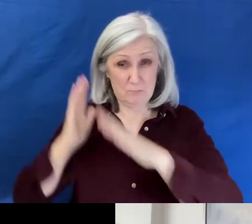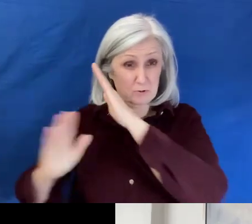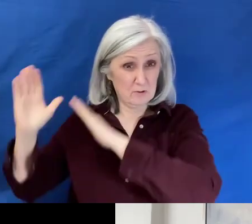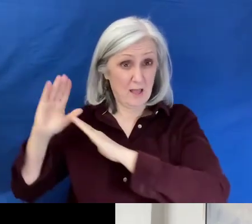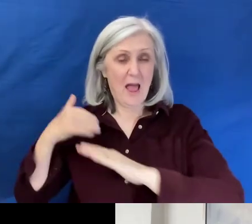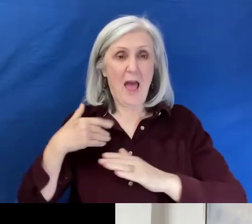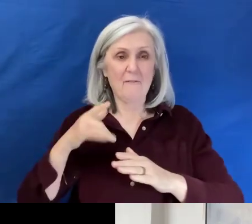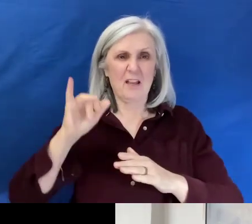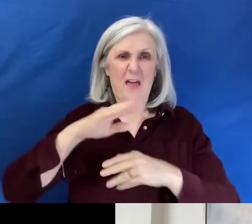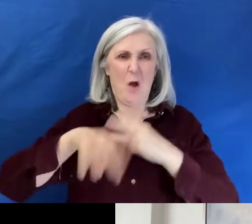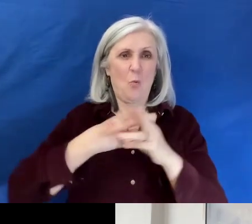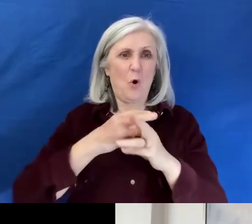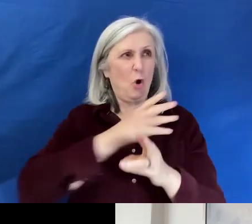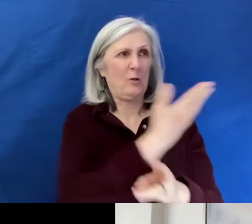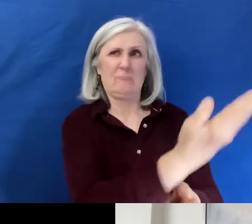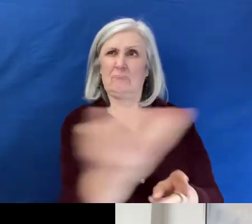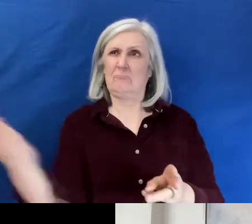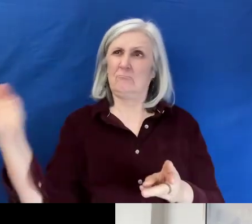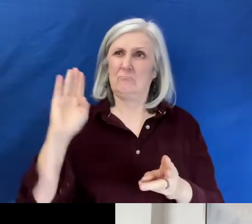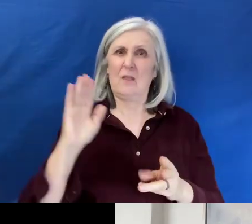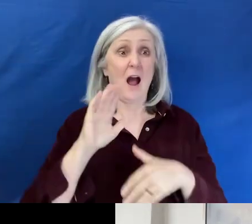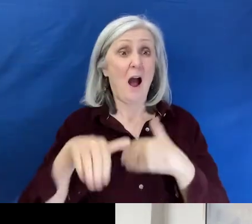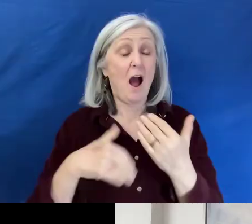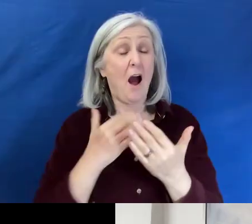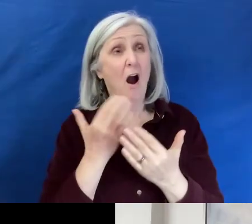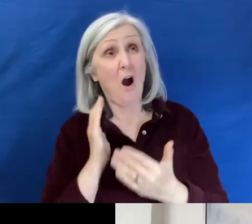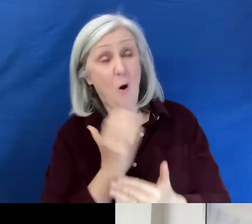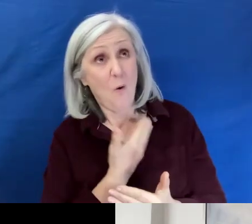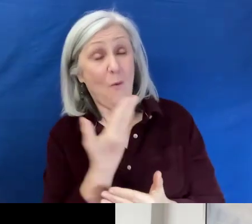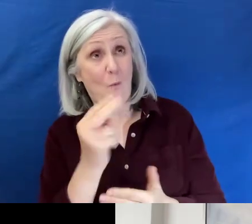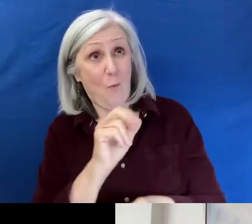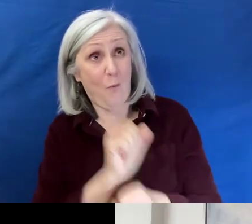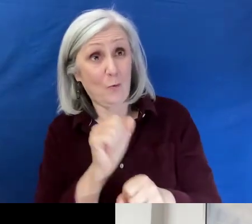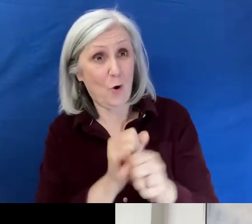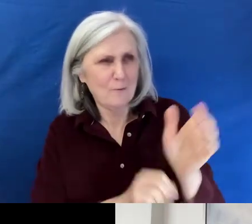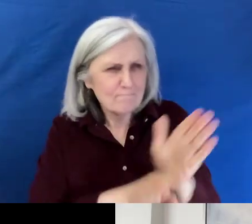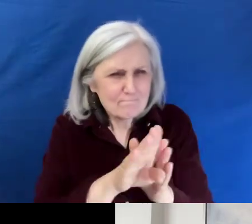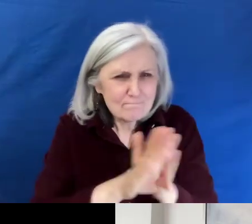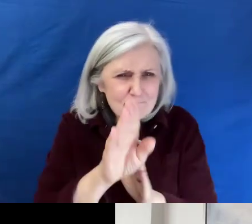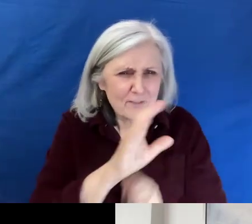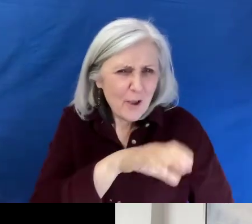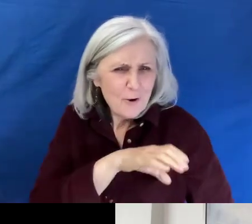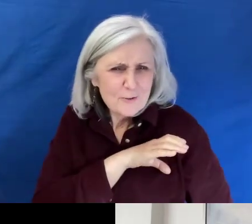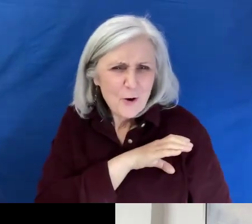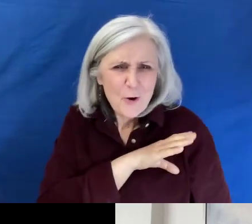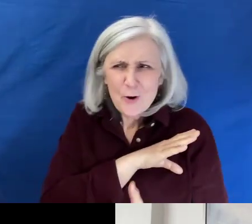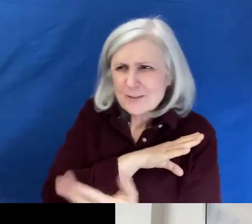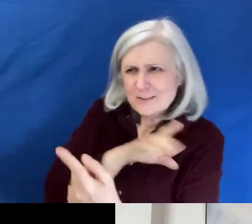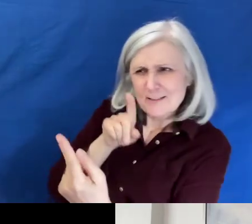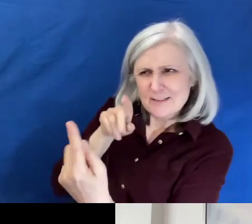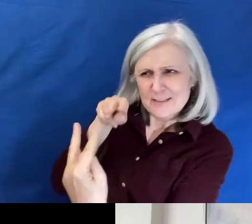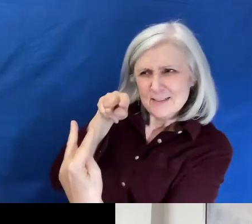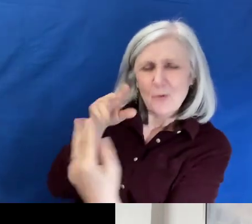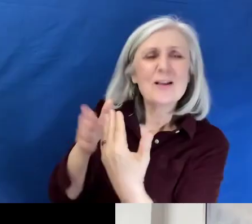built around us, and our own work in developing the characters made it easy for us to find each other in that